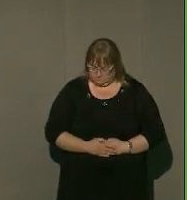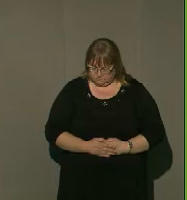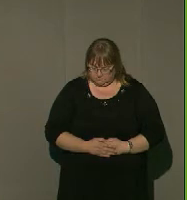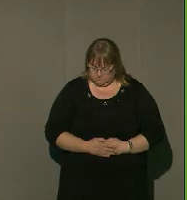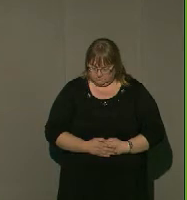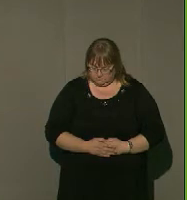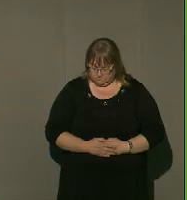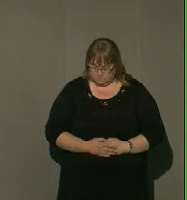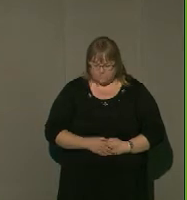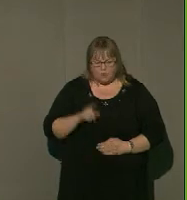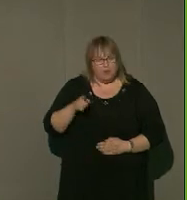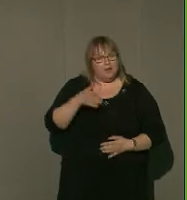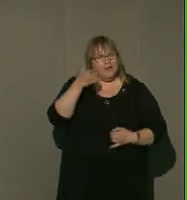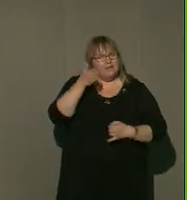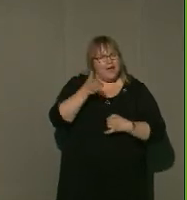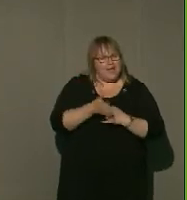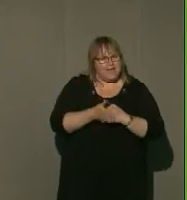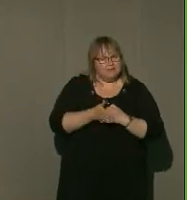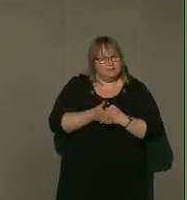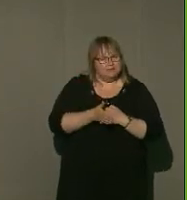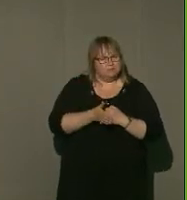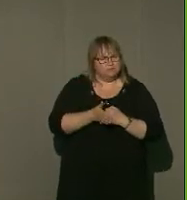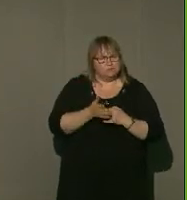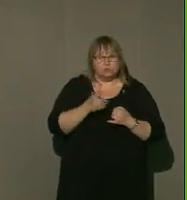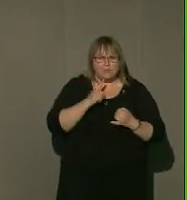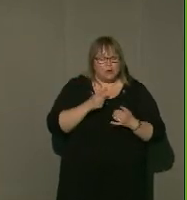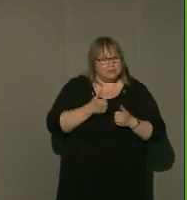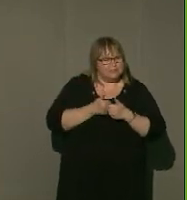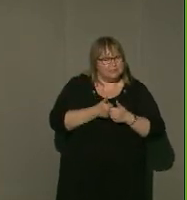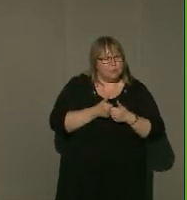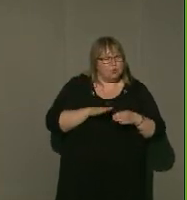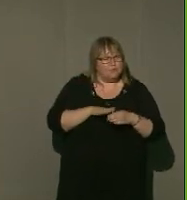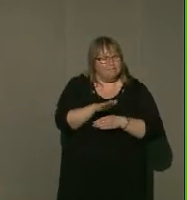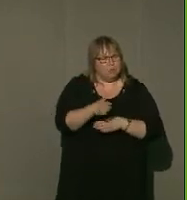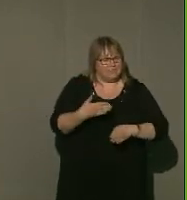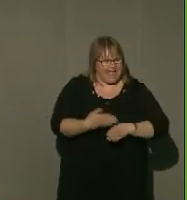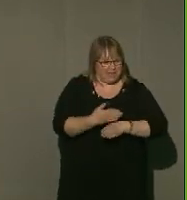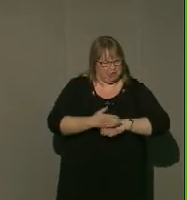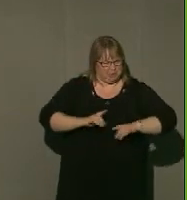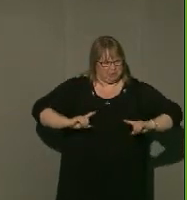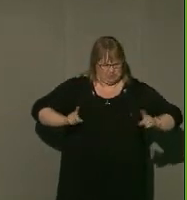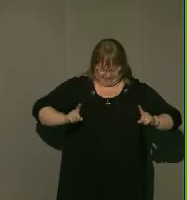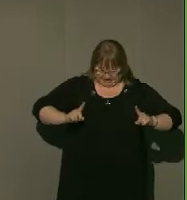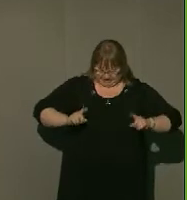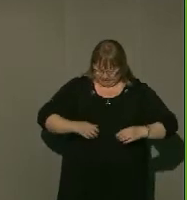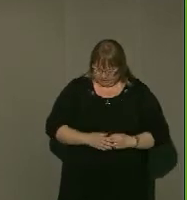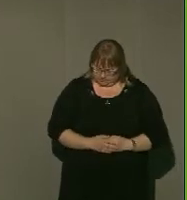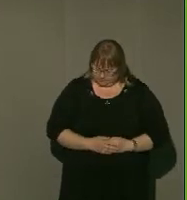about supporting future action. Could you please repeat that?